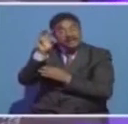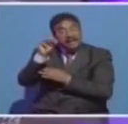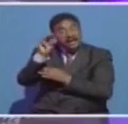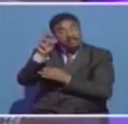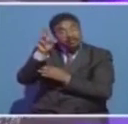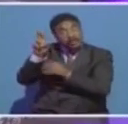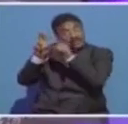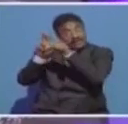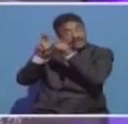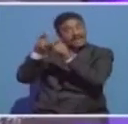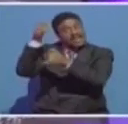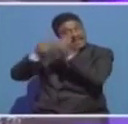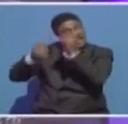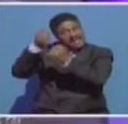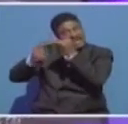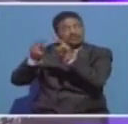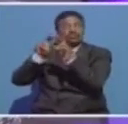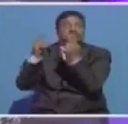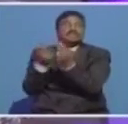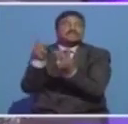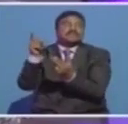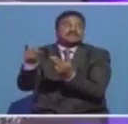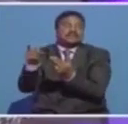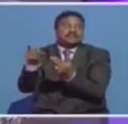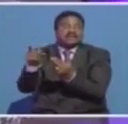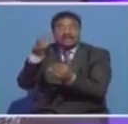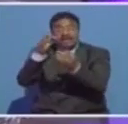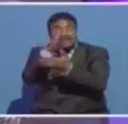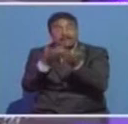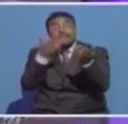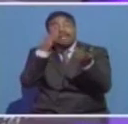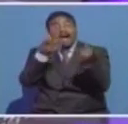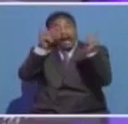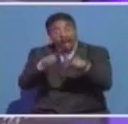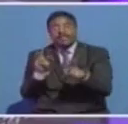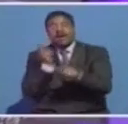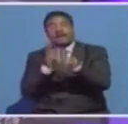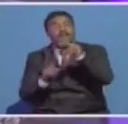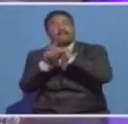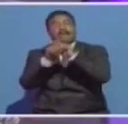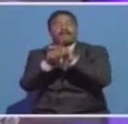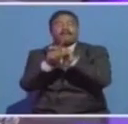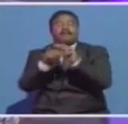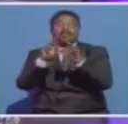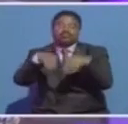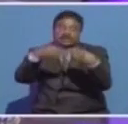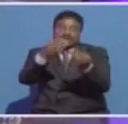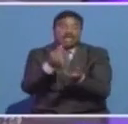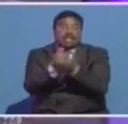end unit that responds to something that has been neglected over a long period of